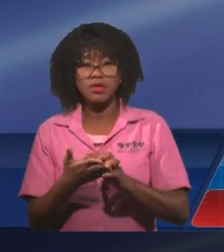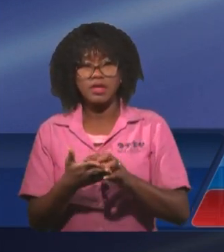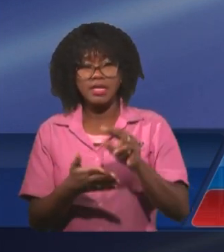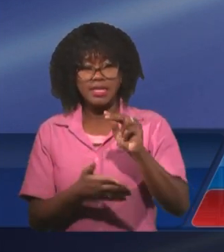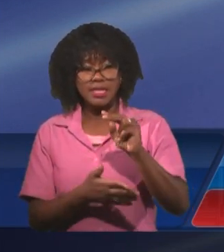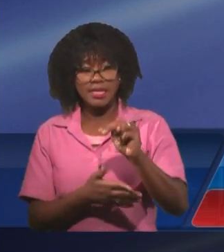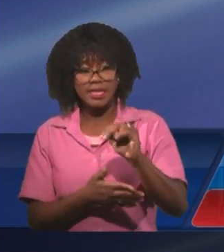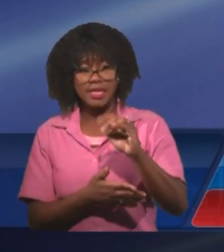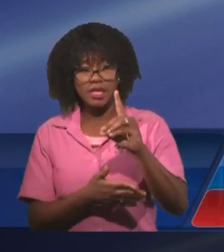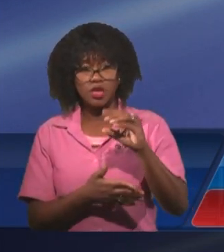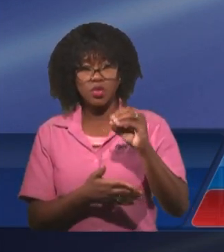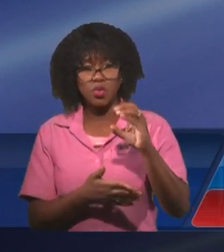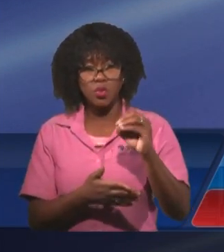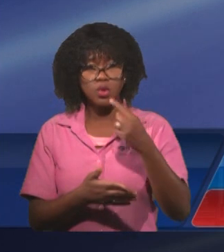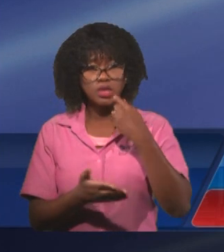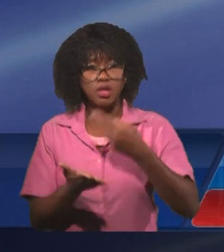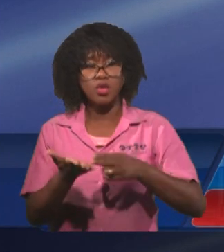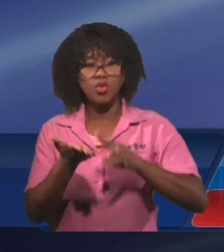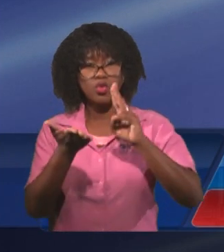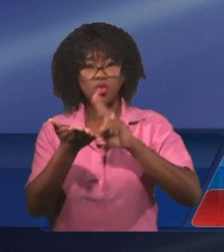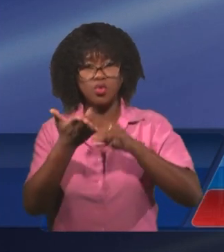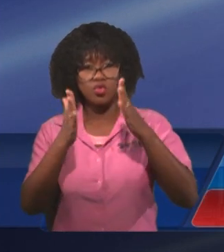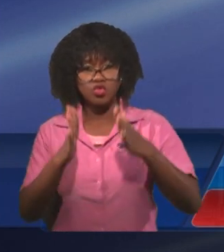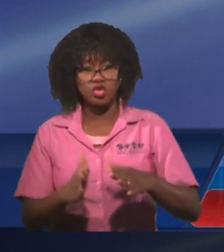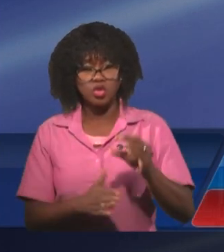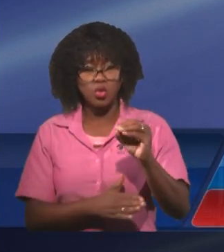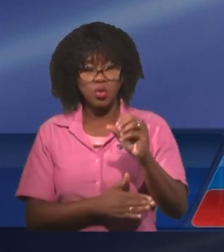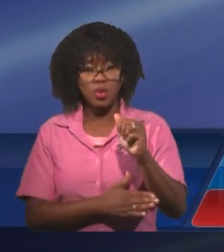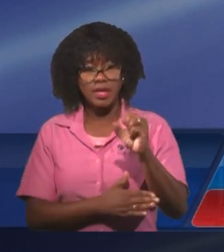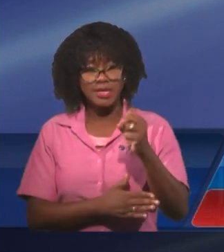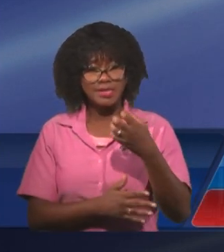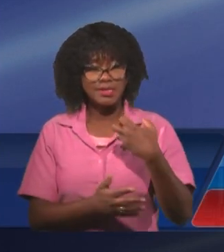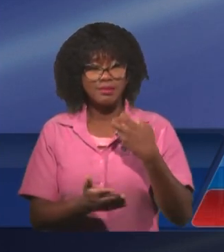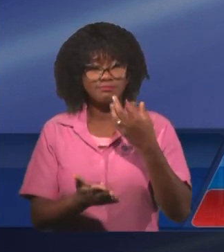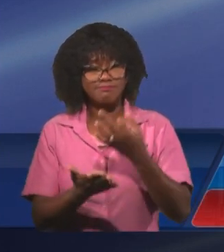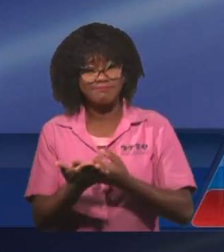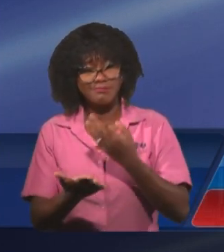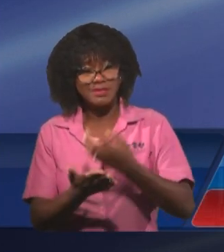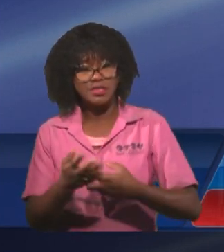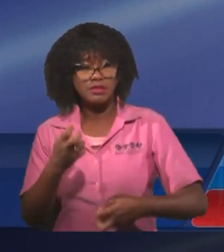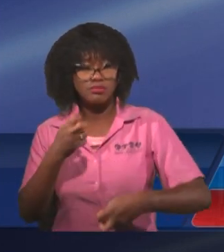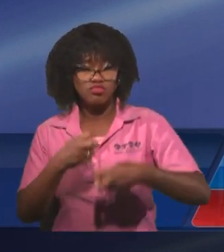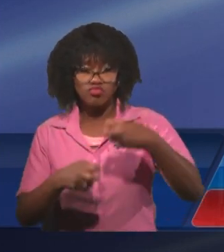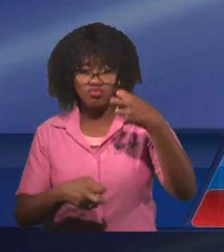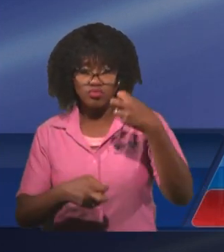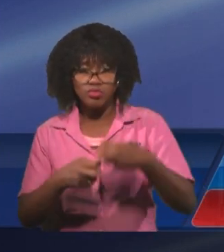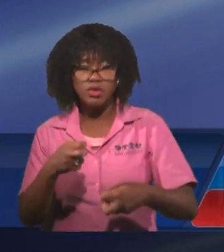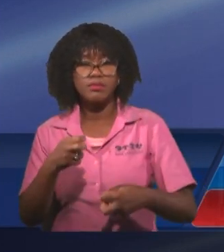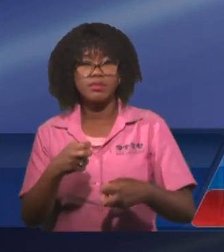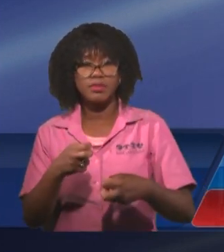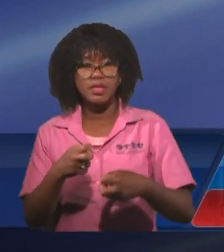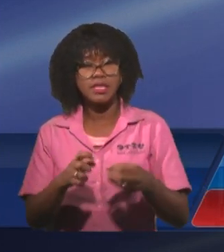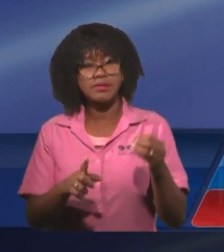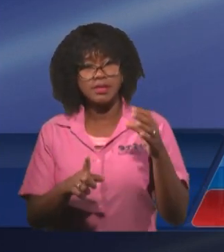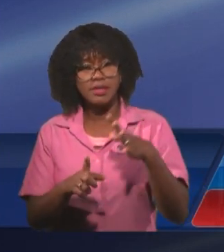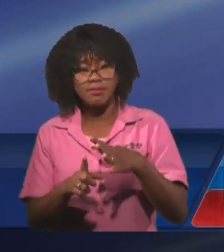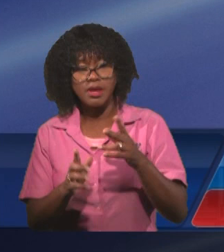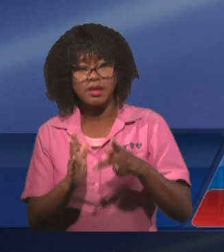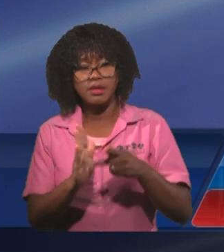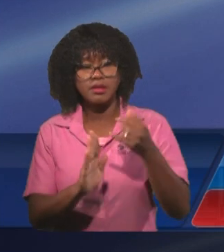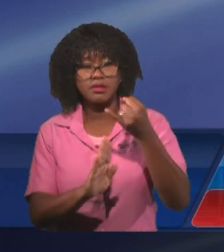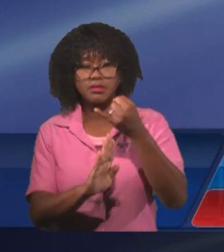NIDCO recognized that the contractor, OAS, was experiencing financial and resource difficulties which were impacting on the